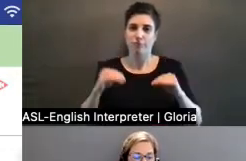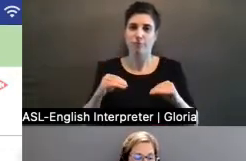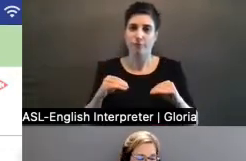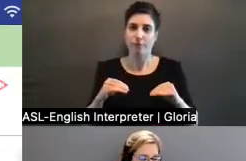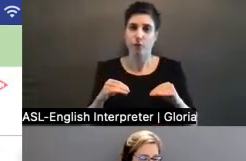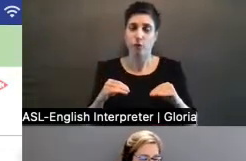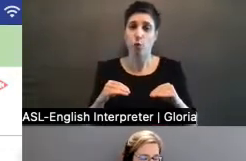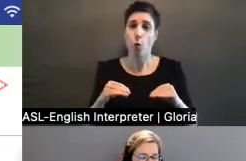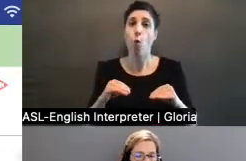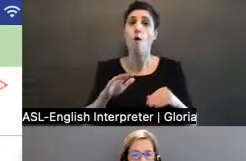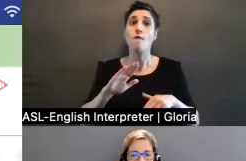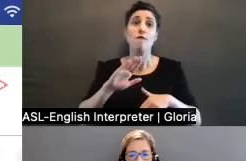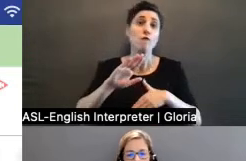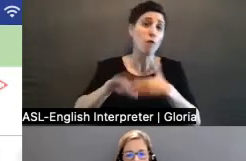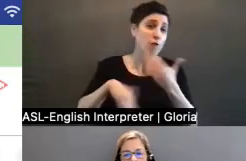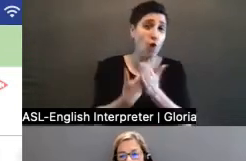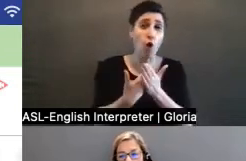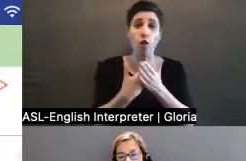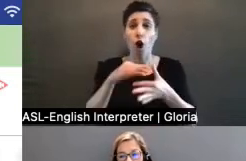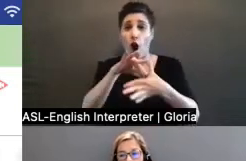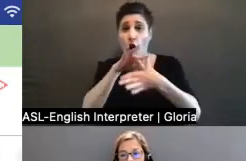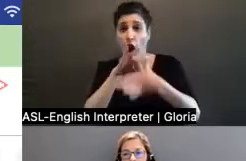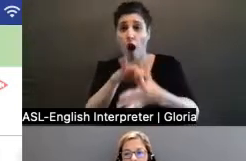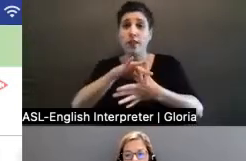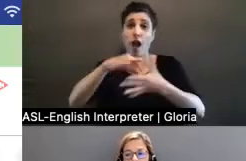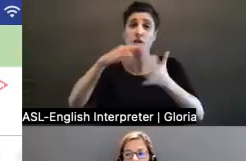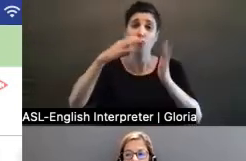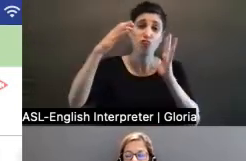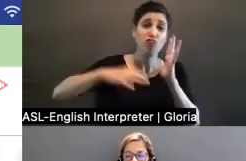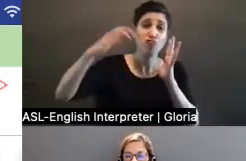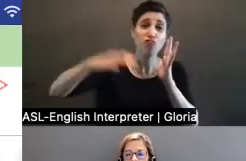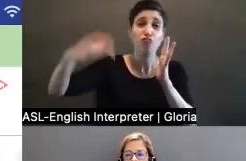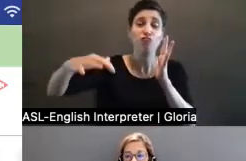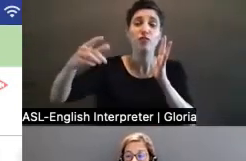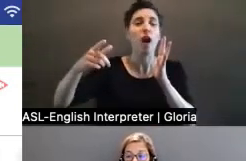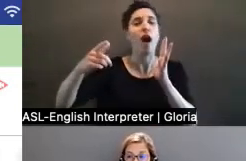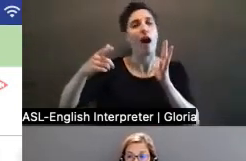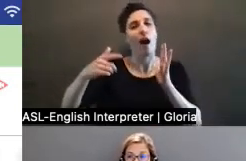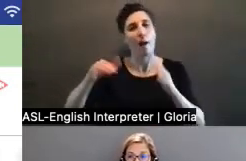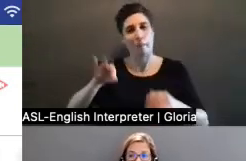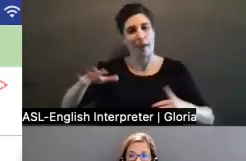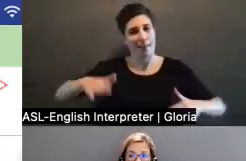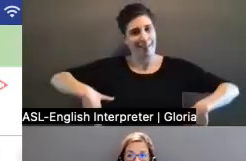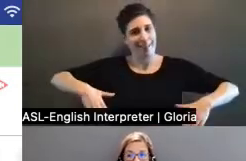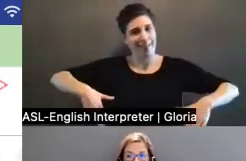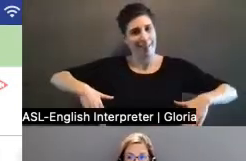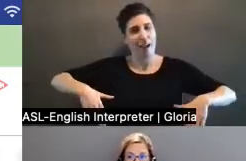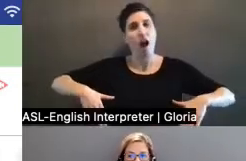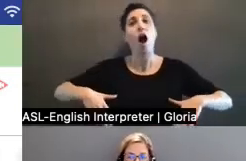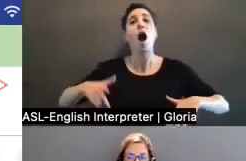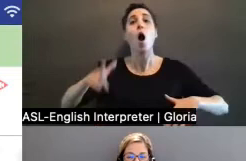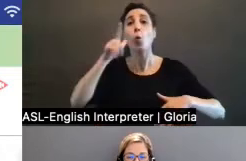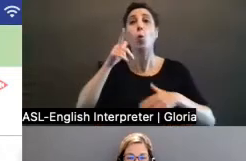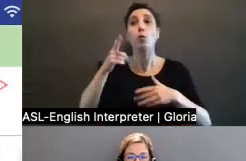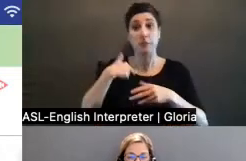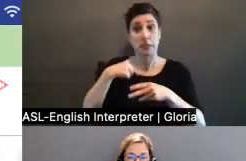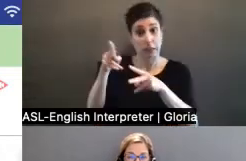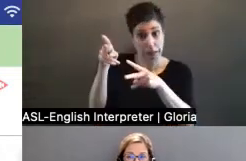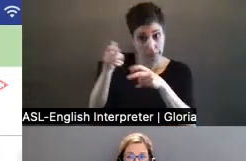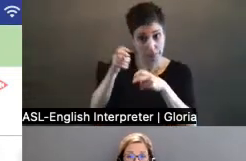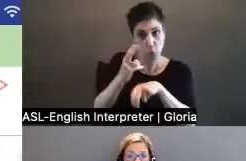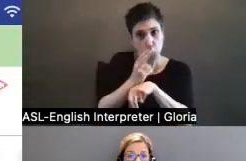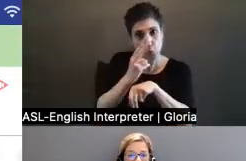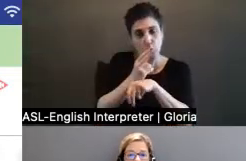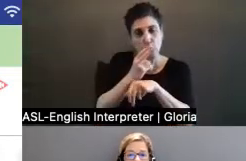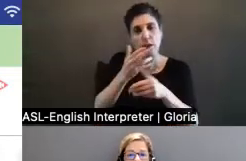full template away, it still kept some of the information and the types of questions. Now, again, in here, I have a few